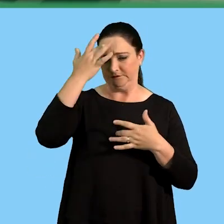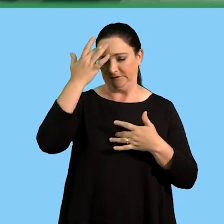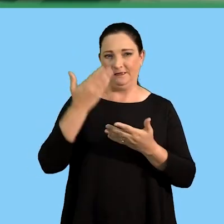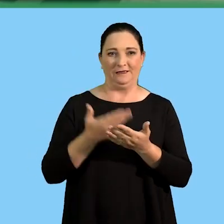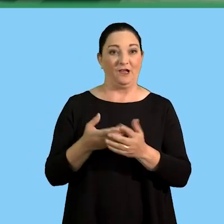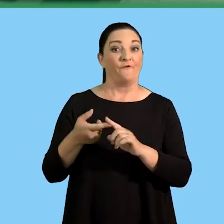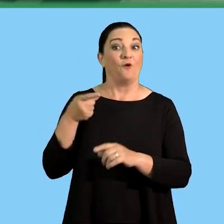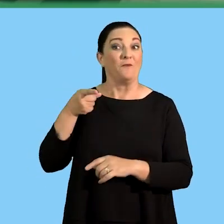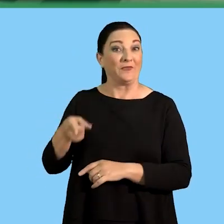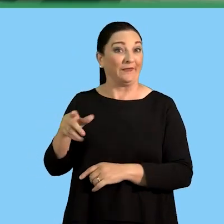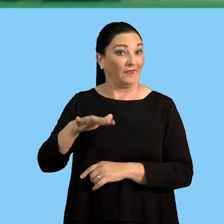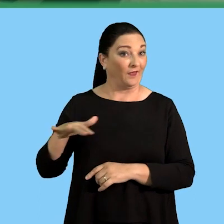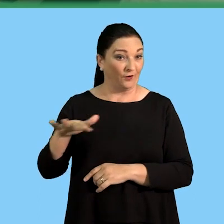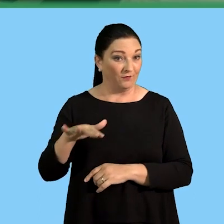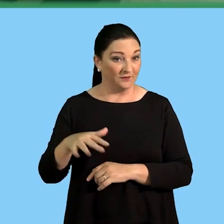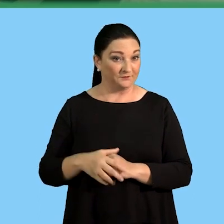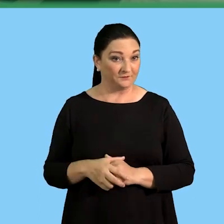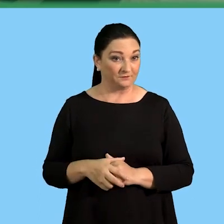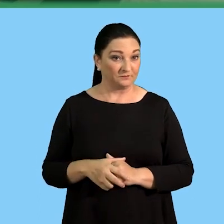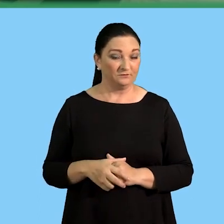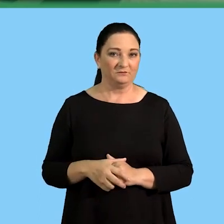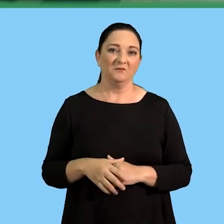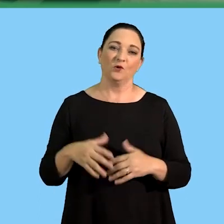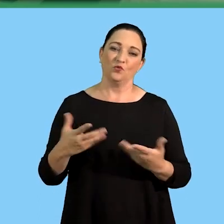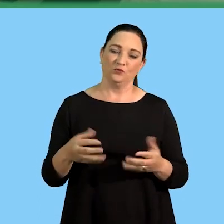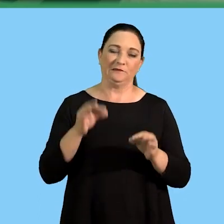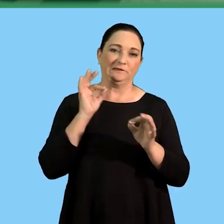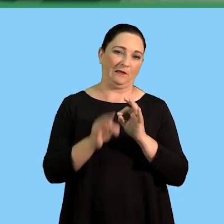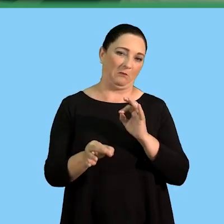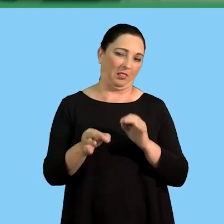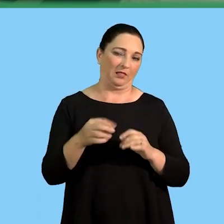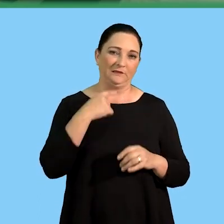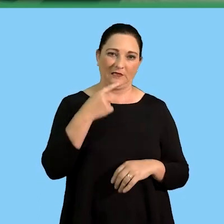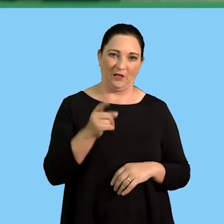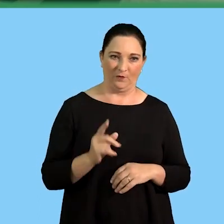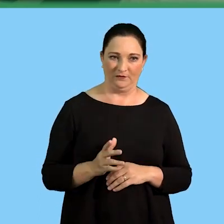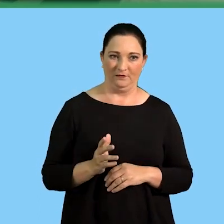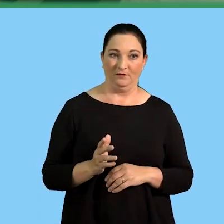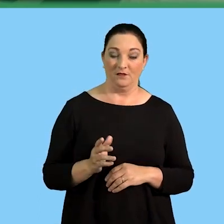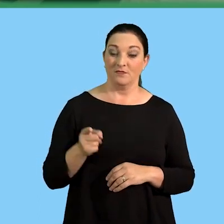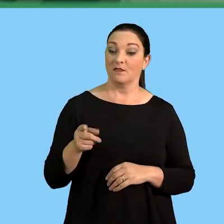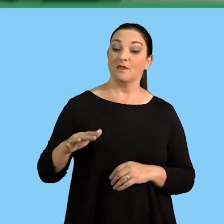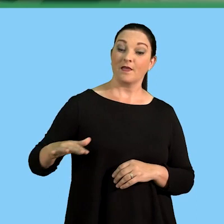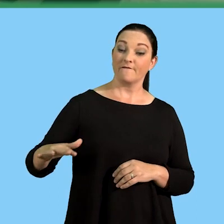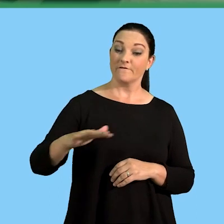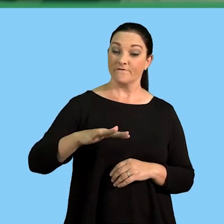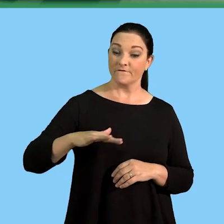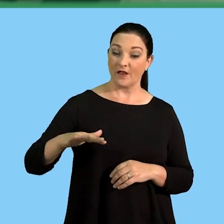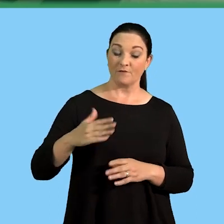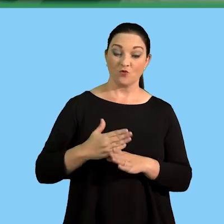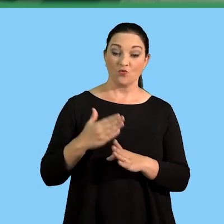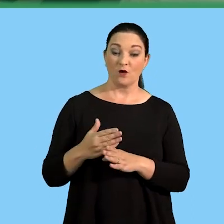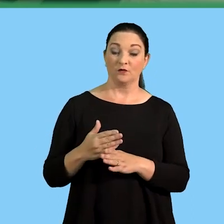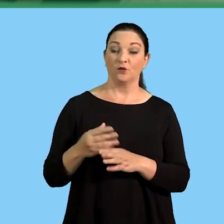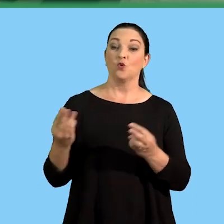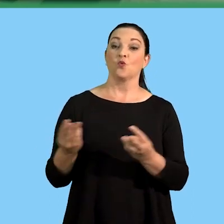employees or the visitors that are visiting the business. So in simple terms here, the requirement is that the environment in